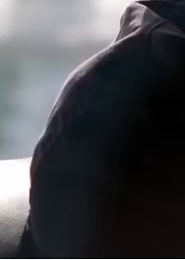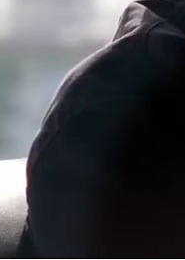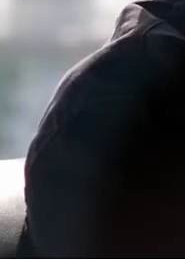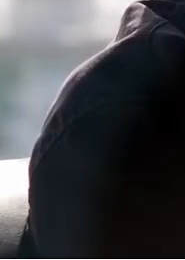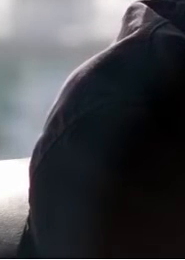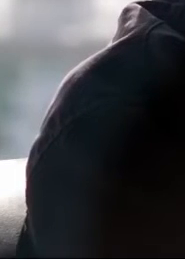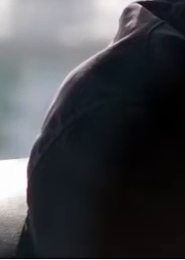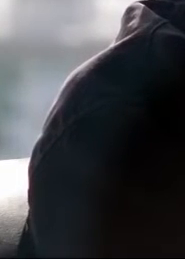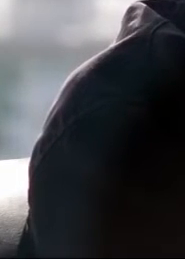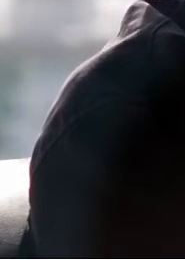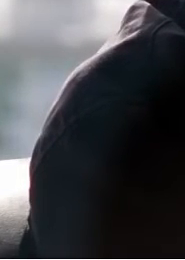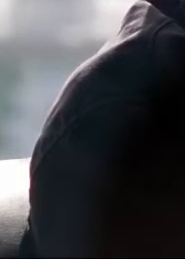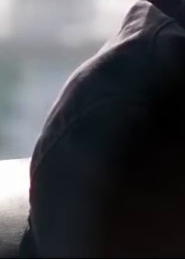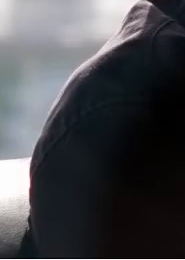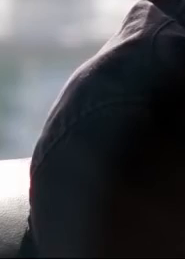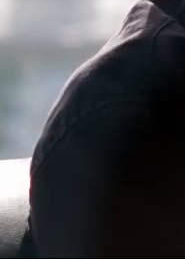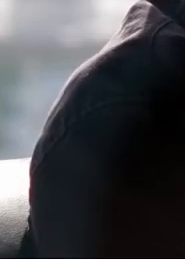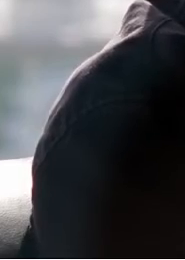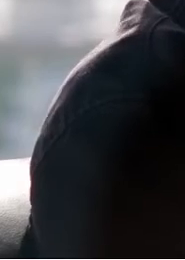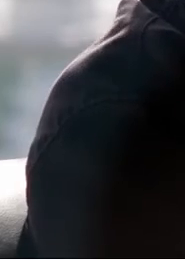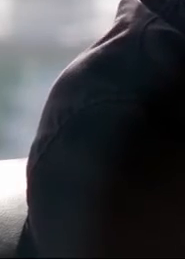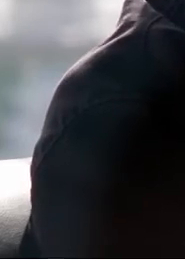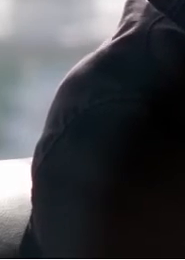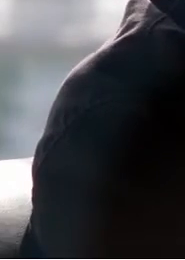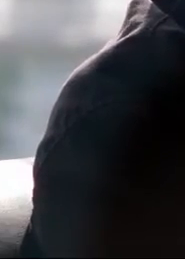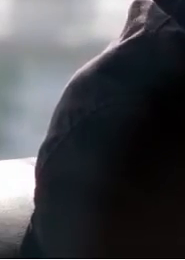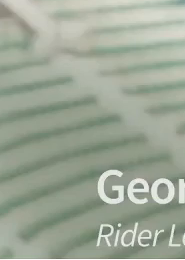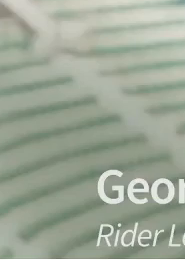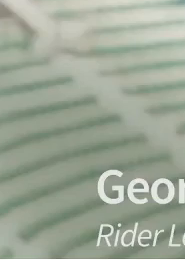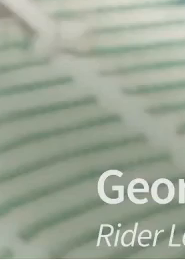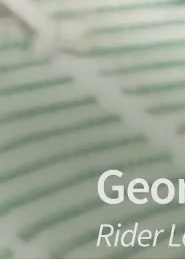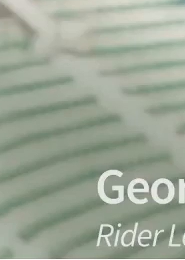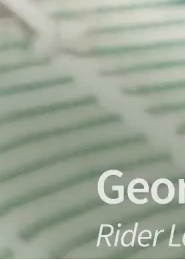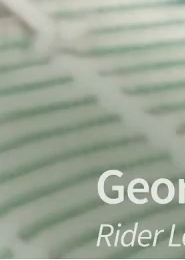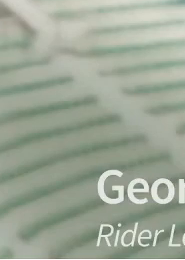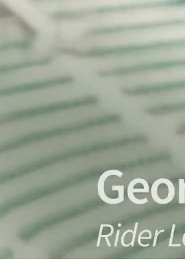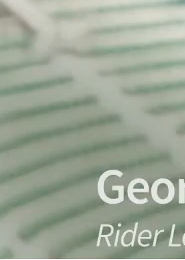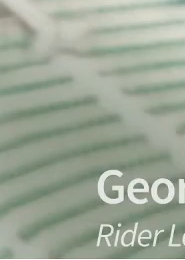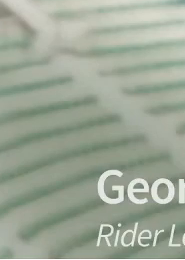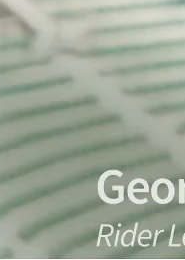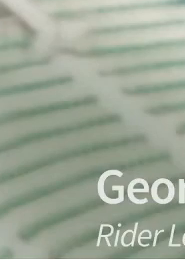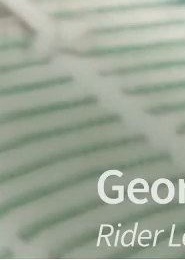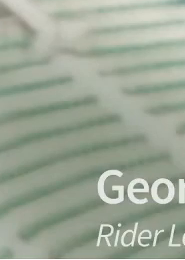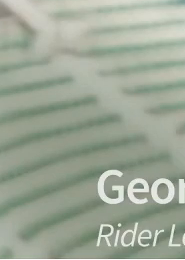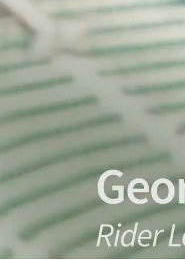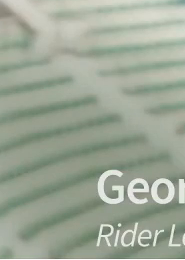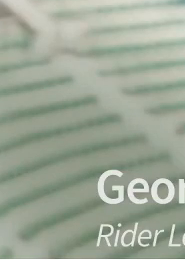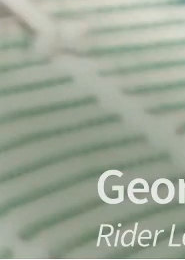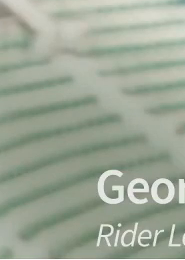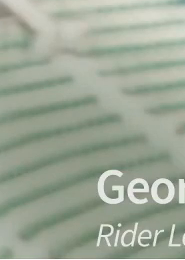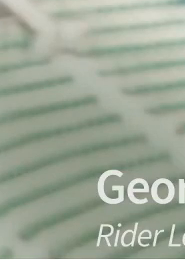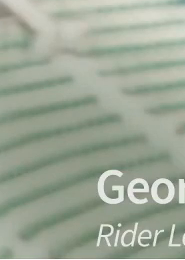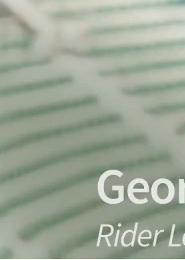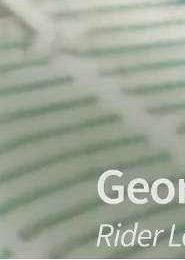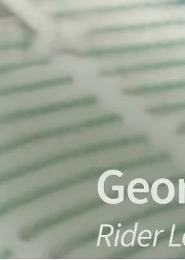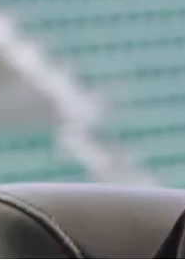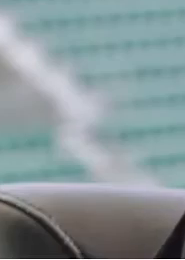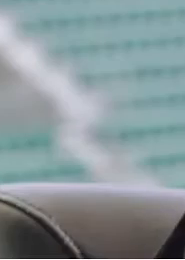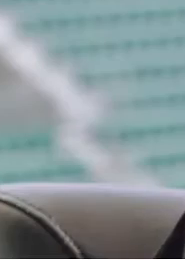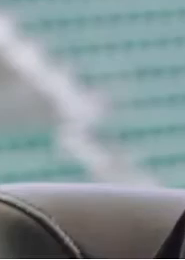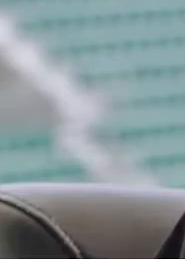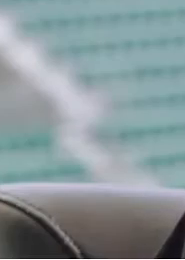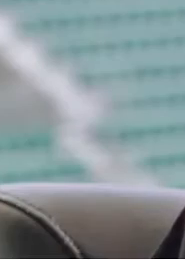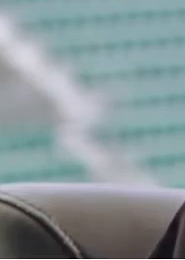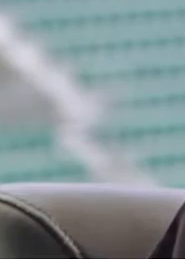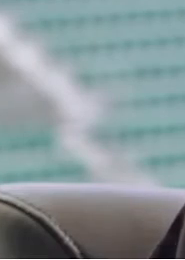I miss coming to the game. When it's time for me to get the shot, I'm gonna go sit down in the chair and